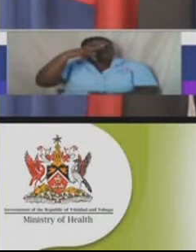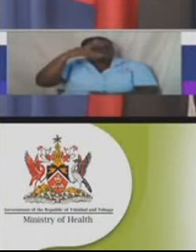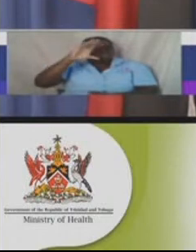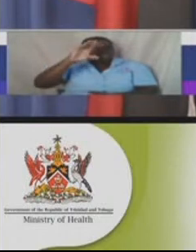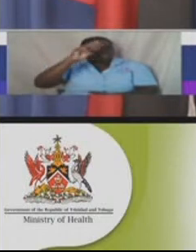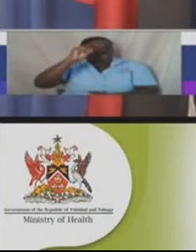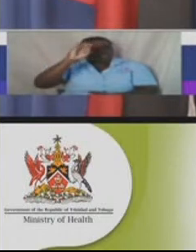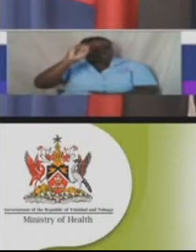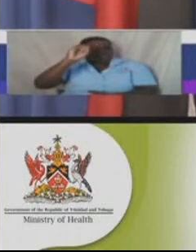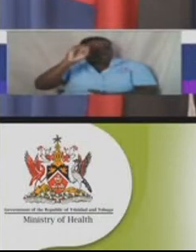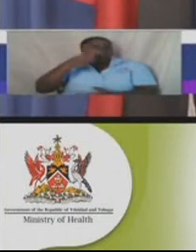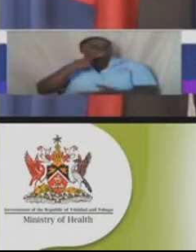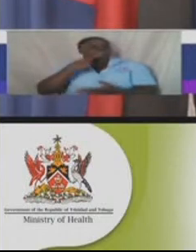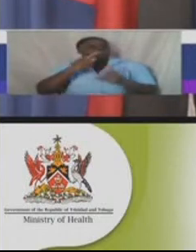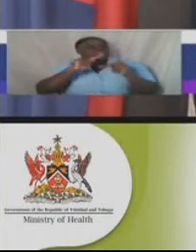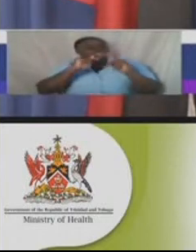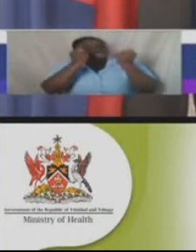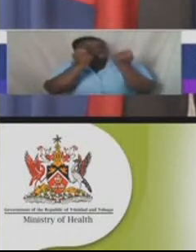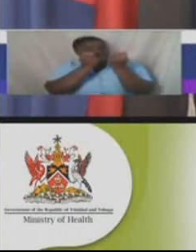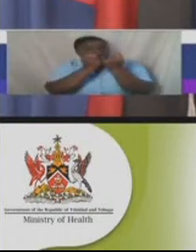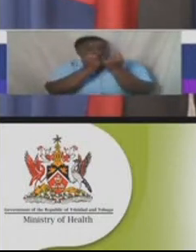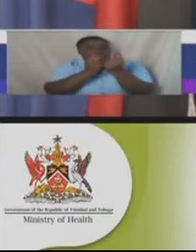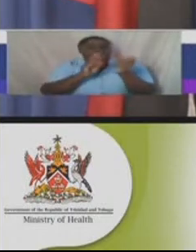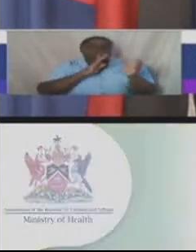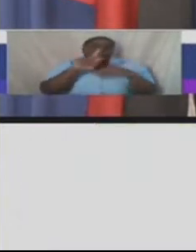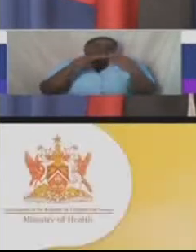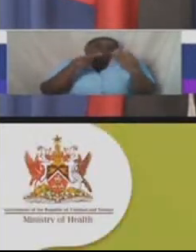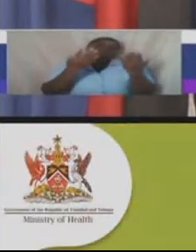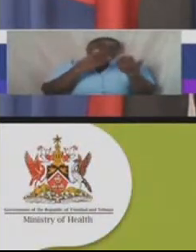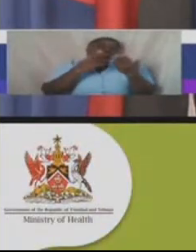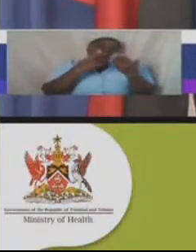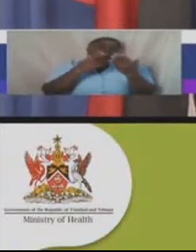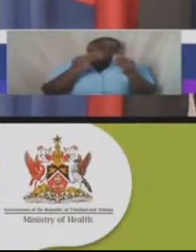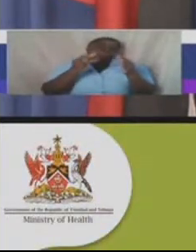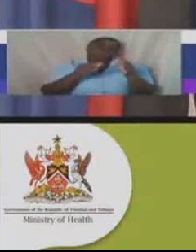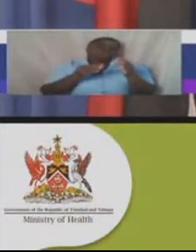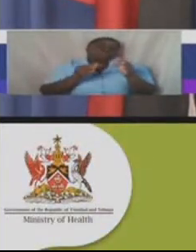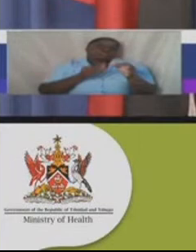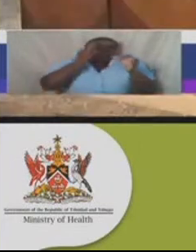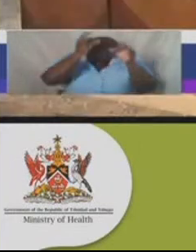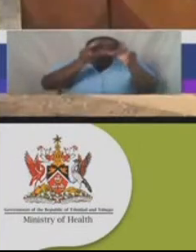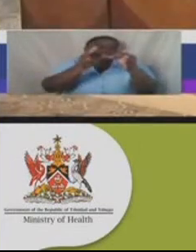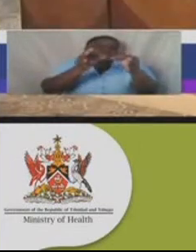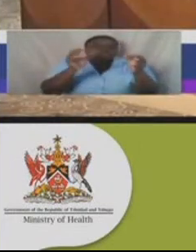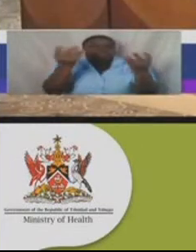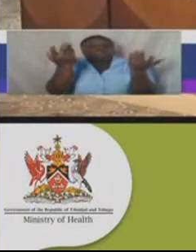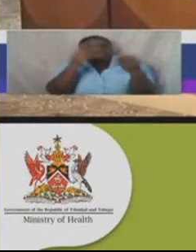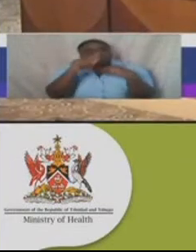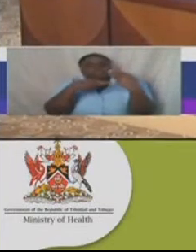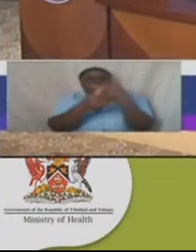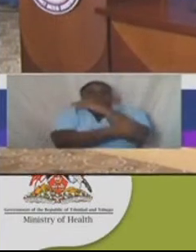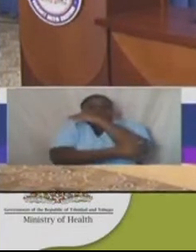with the latest results of our performance.